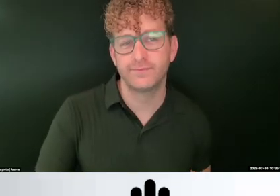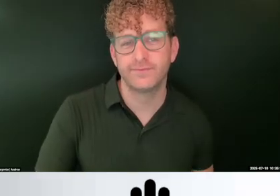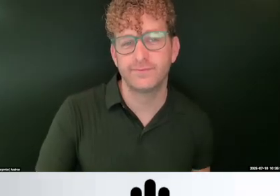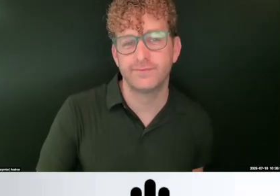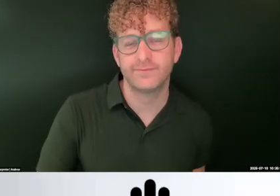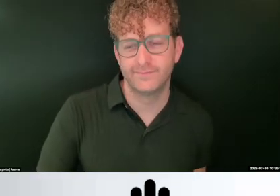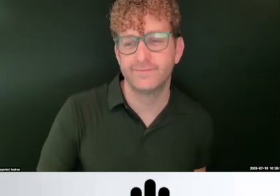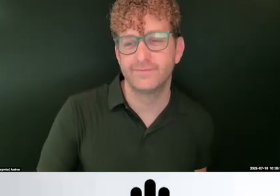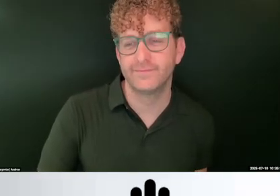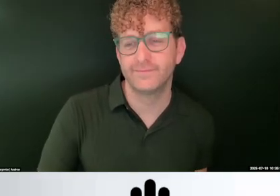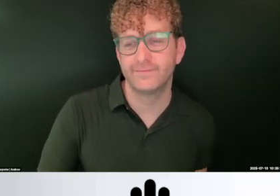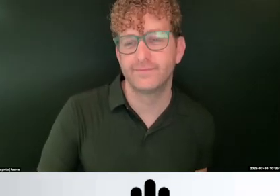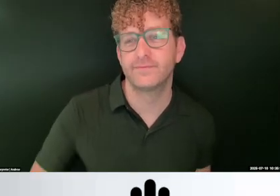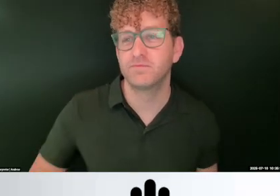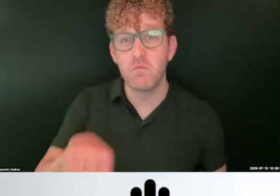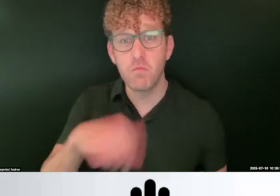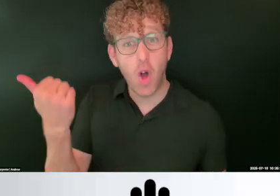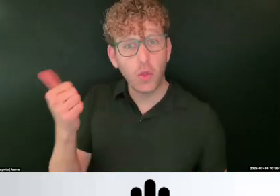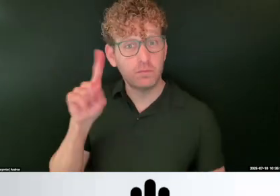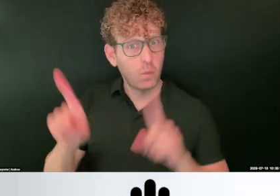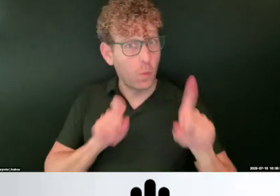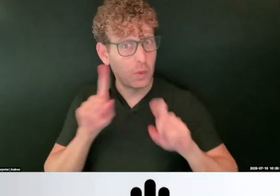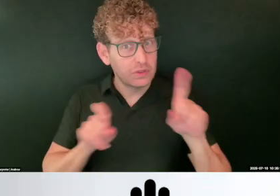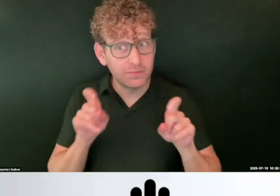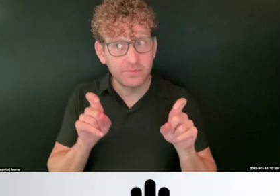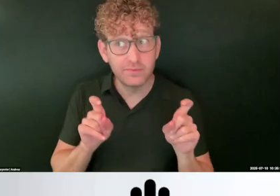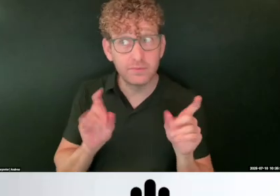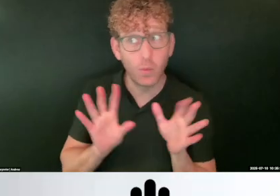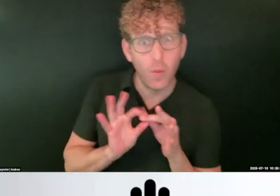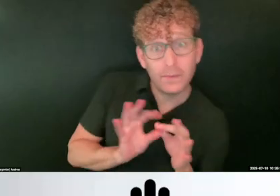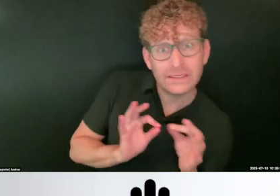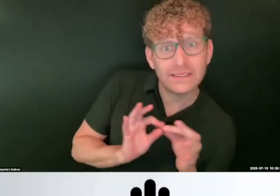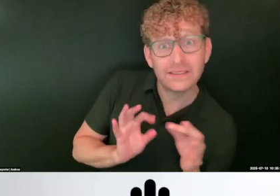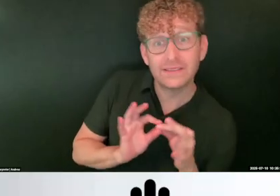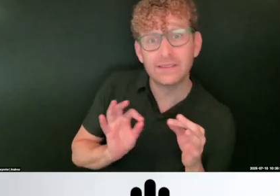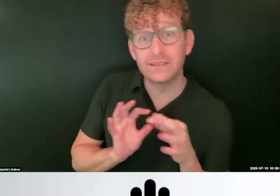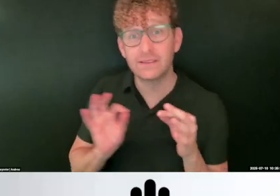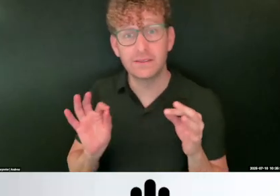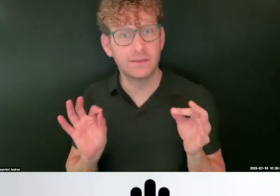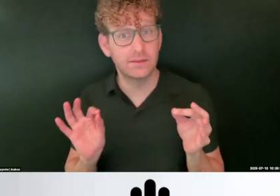Any other questions, comments for those on the call?